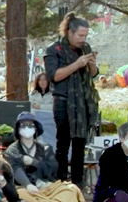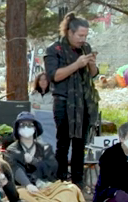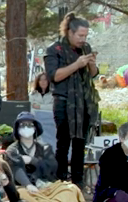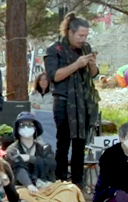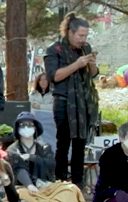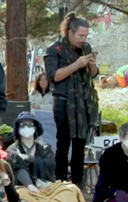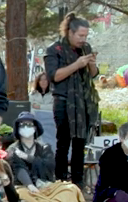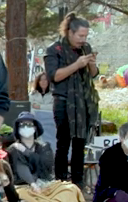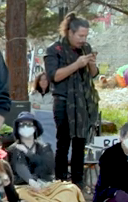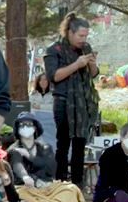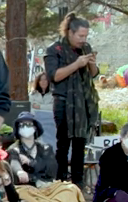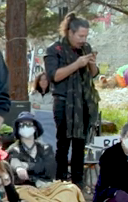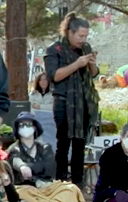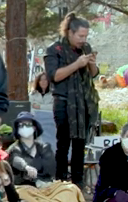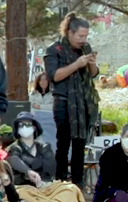Wilma Chan.